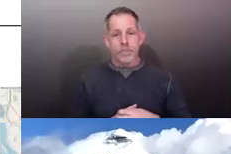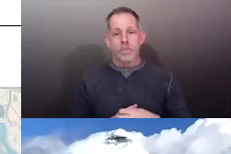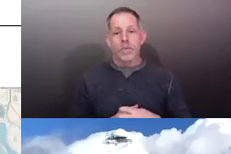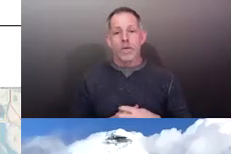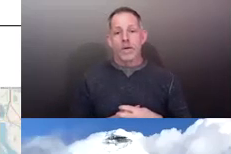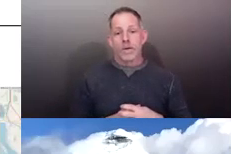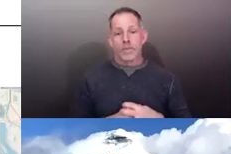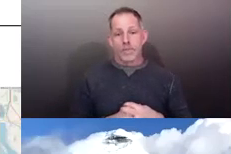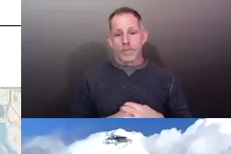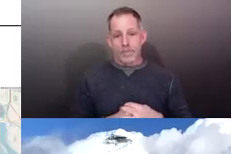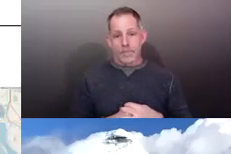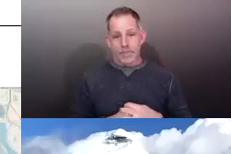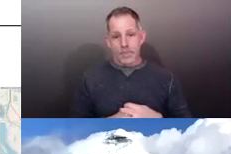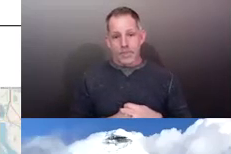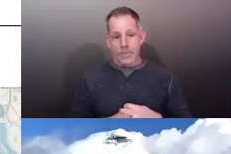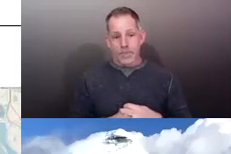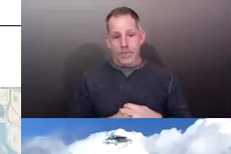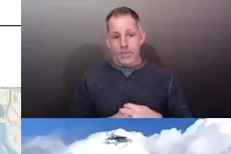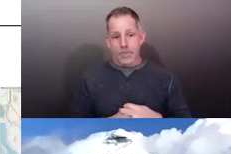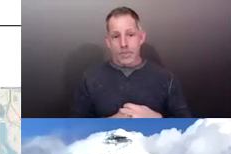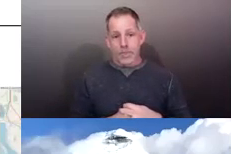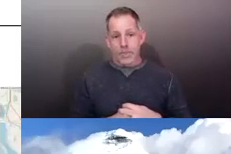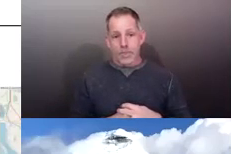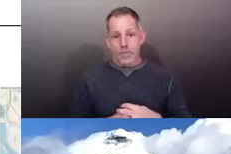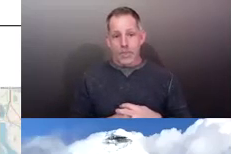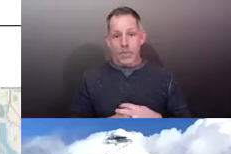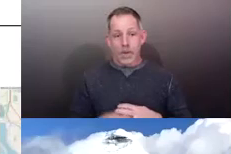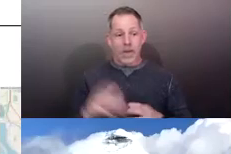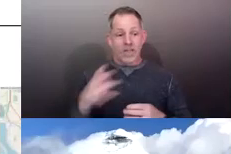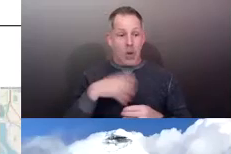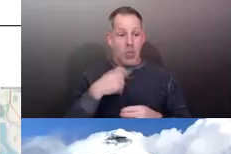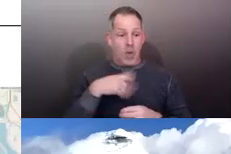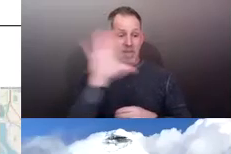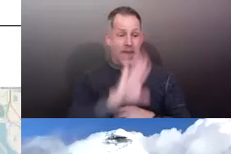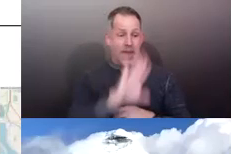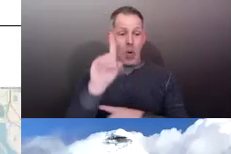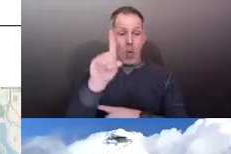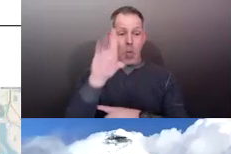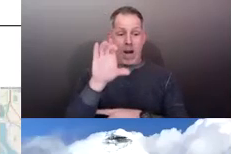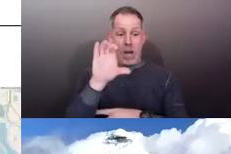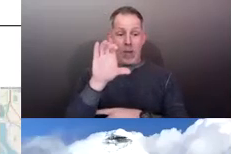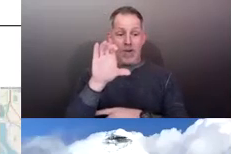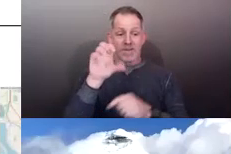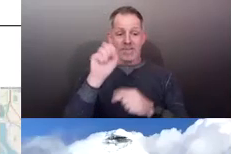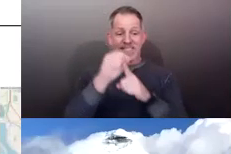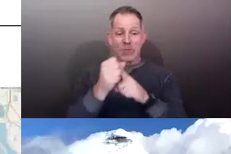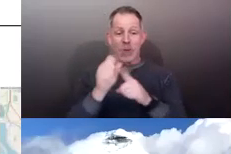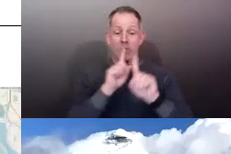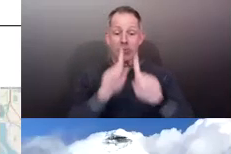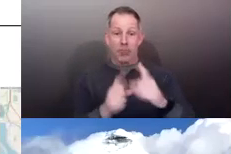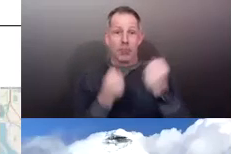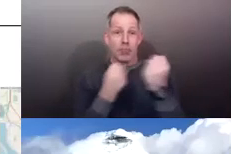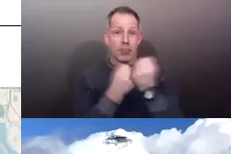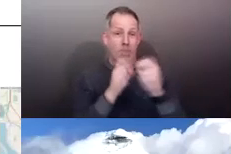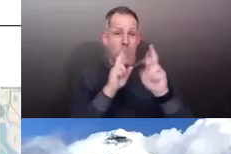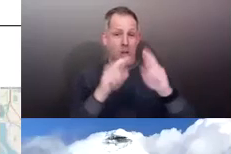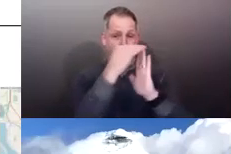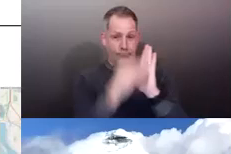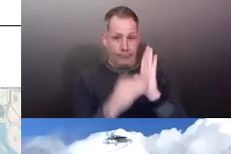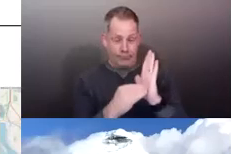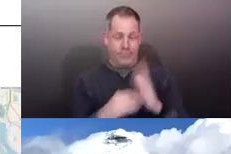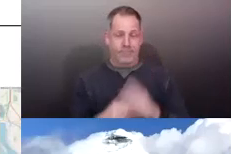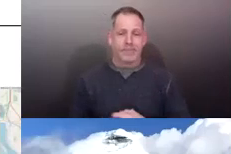support plans, which just sort of outline how we do business and how we plan to do the business that we're doing. We've created